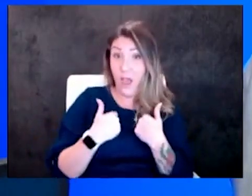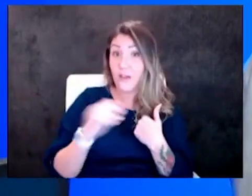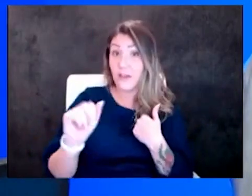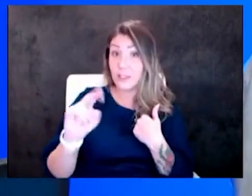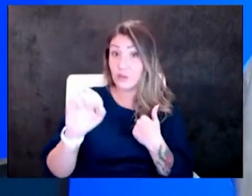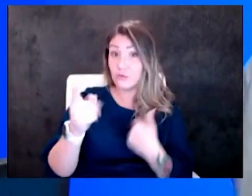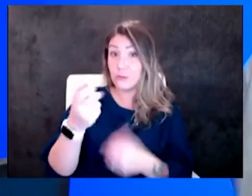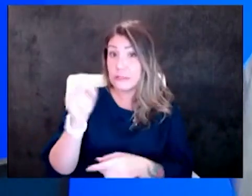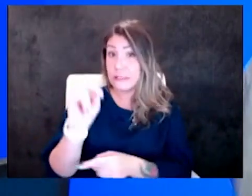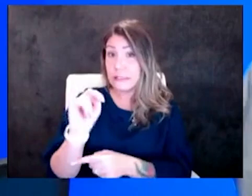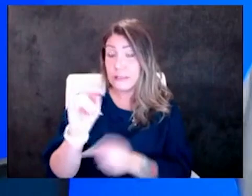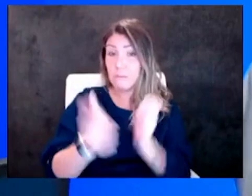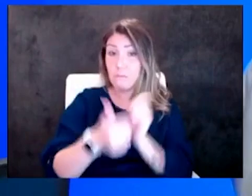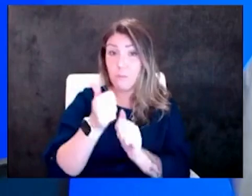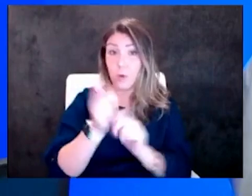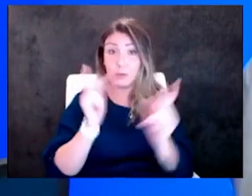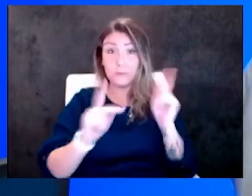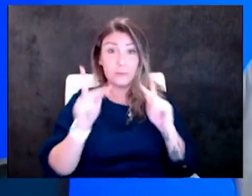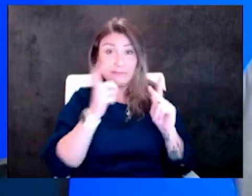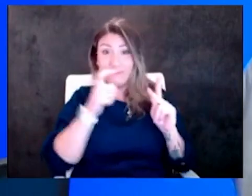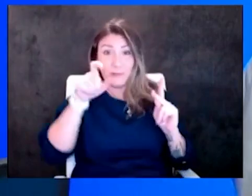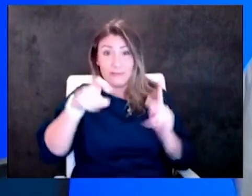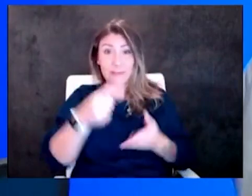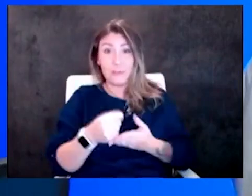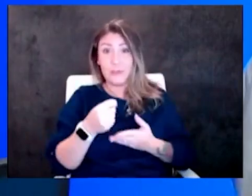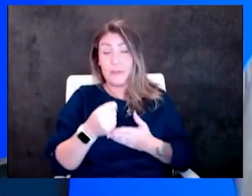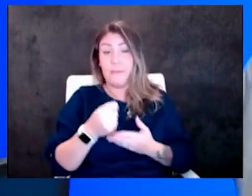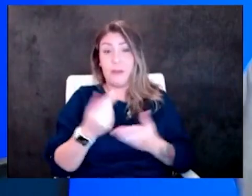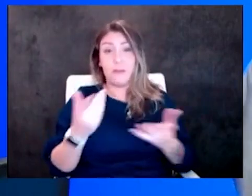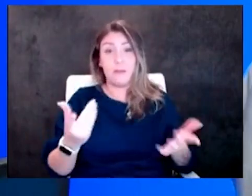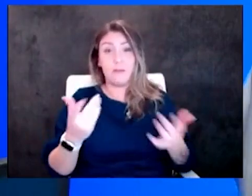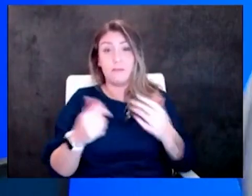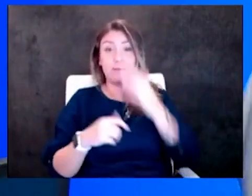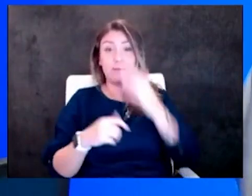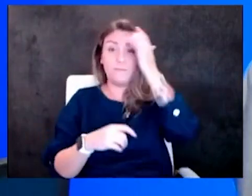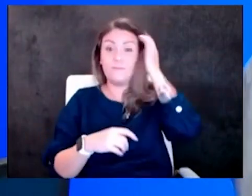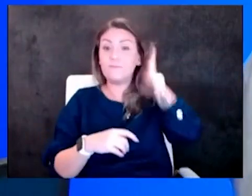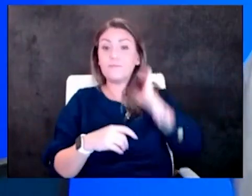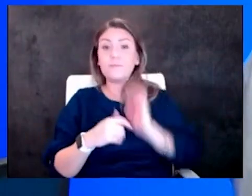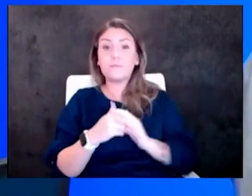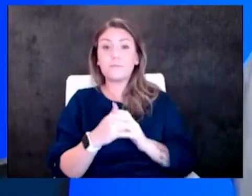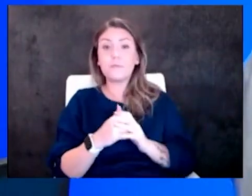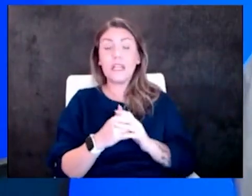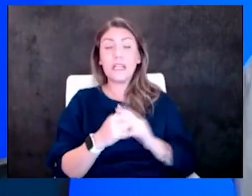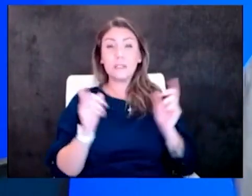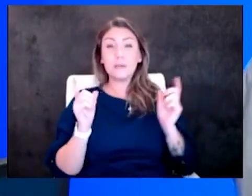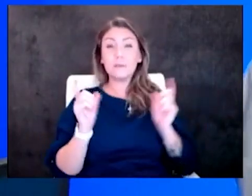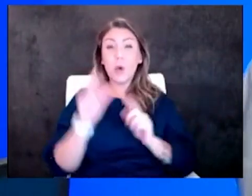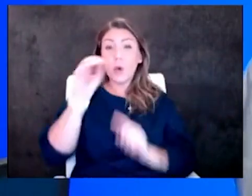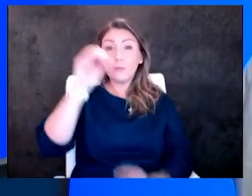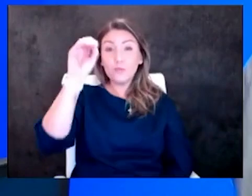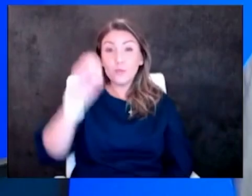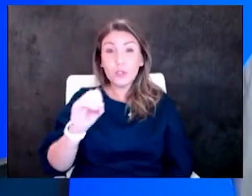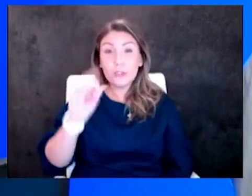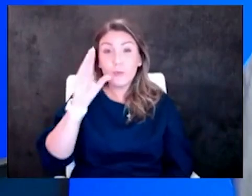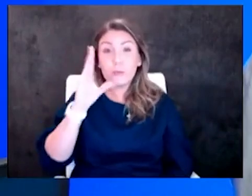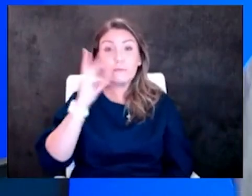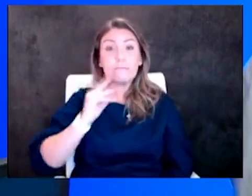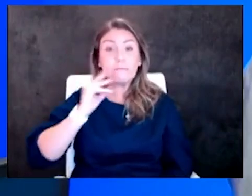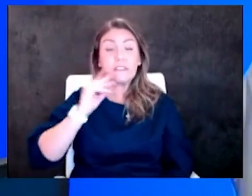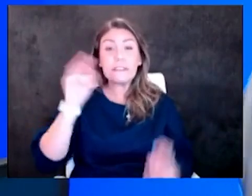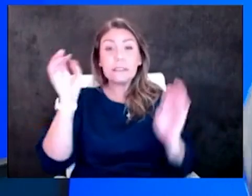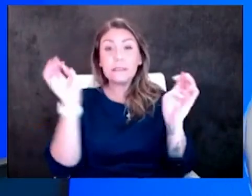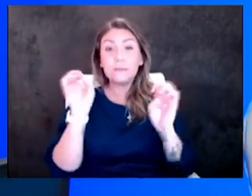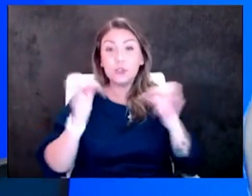not need a treatment, and a very small percentage of them will experience an emergency event in their